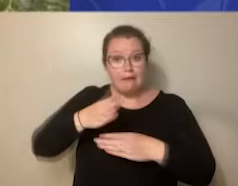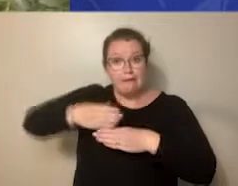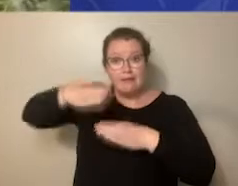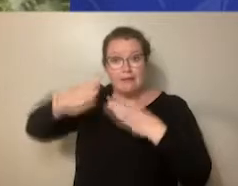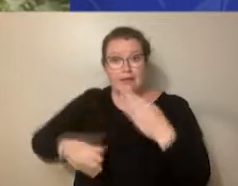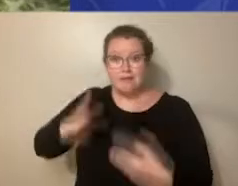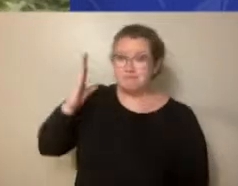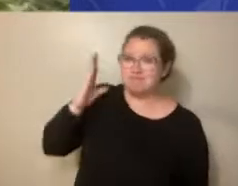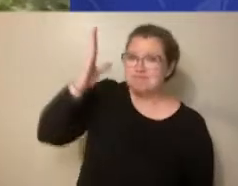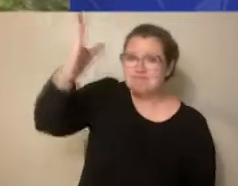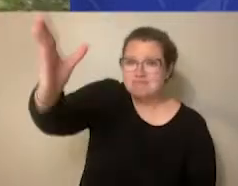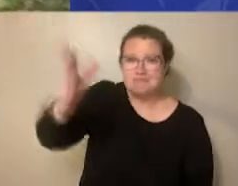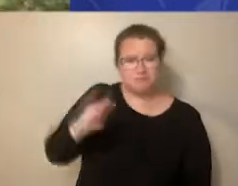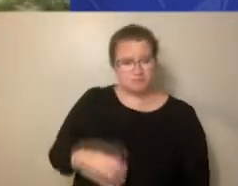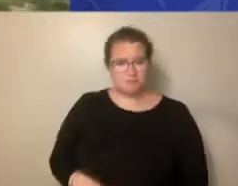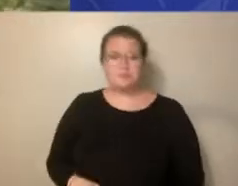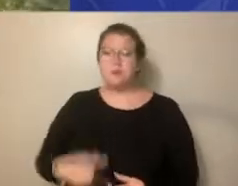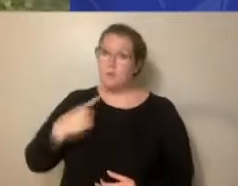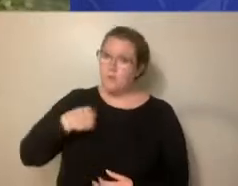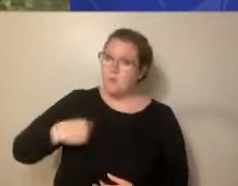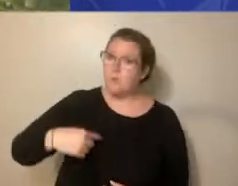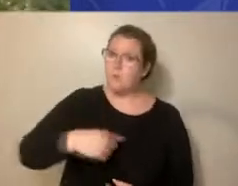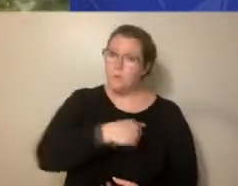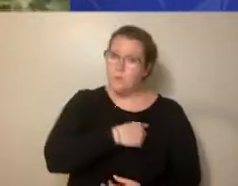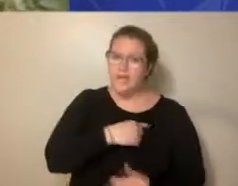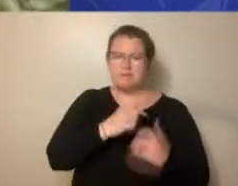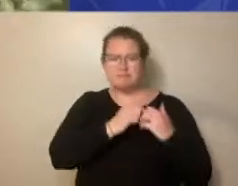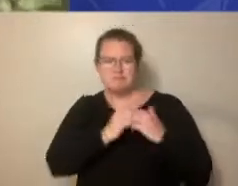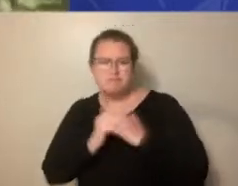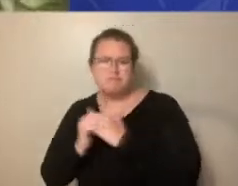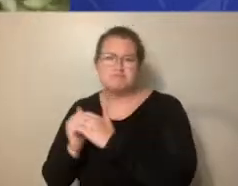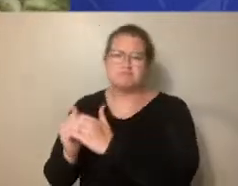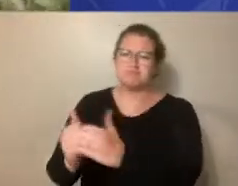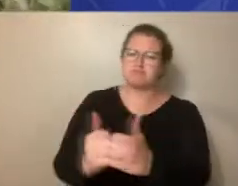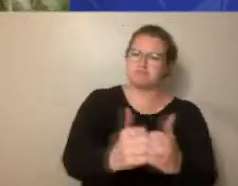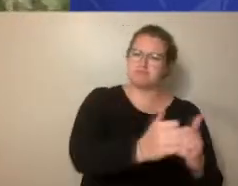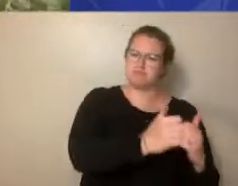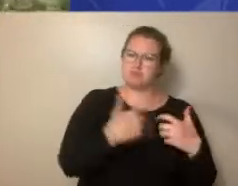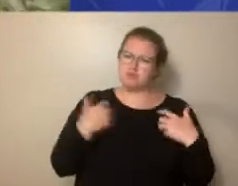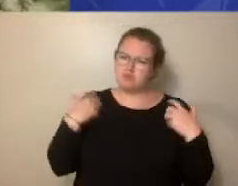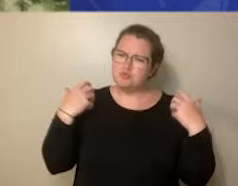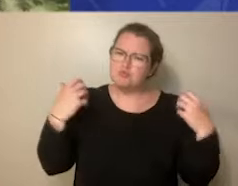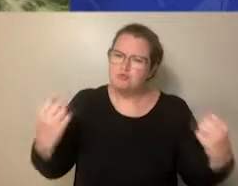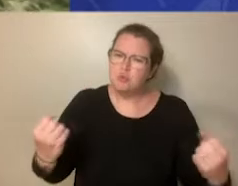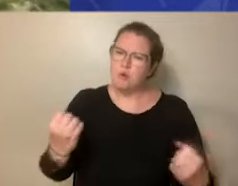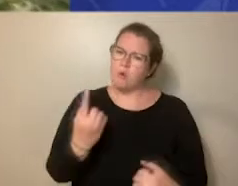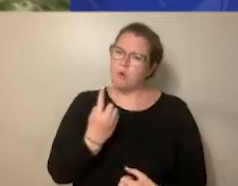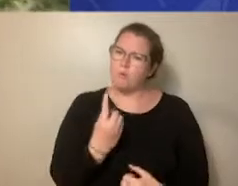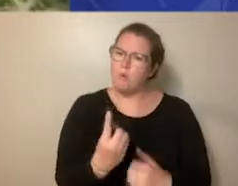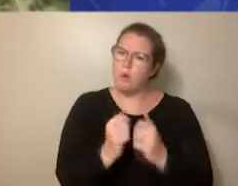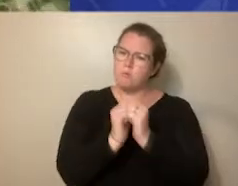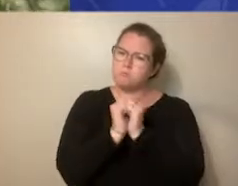storm. We will stand together as one.